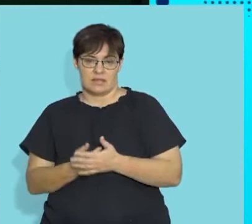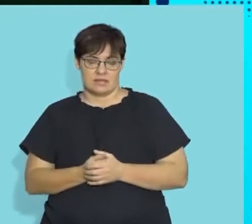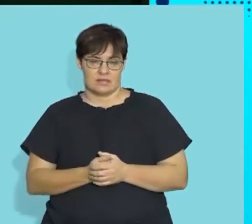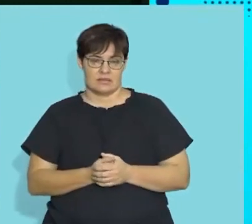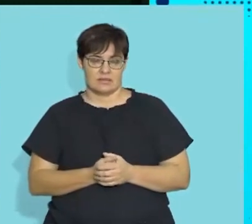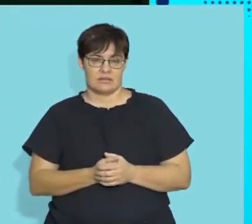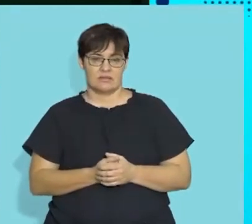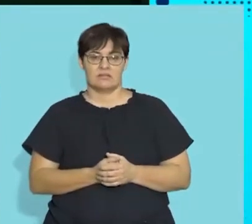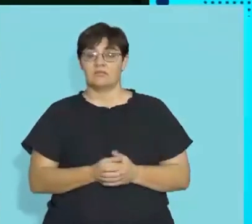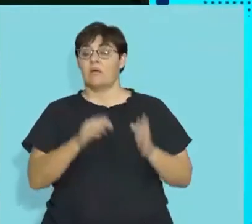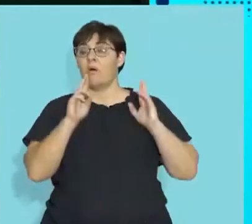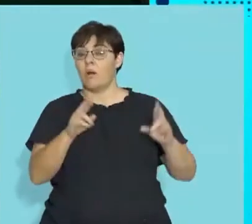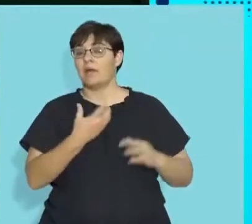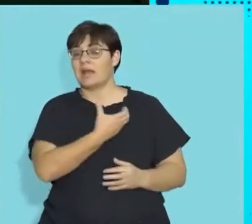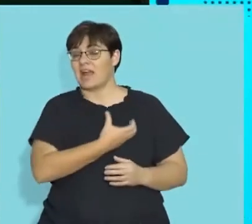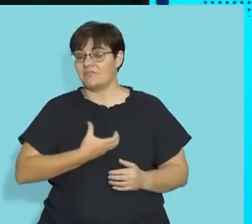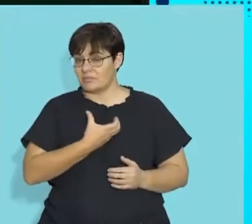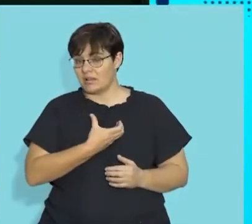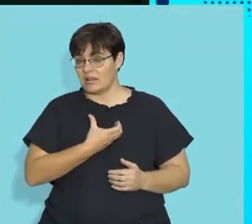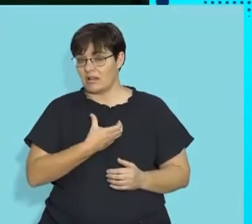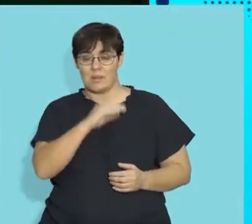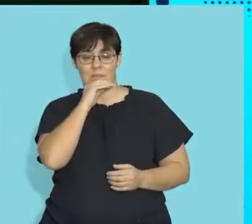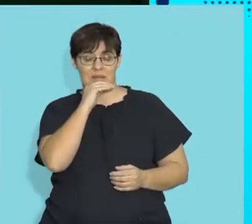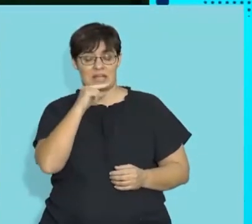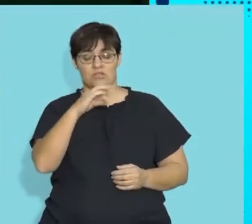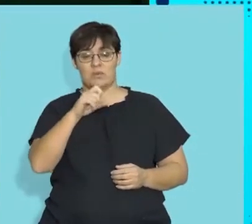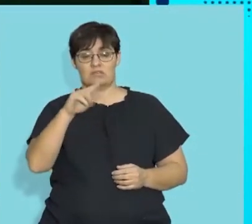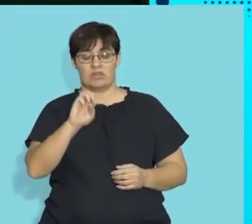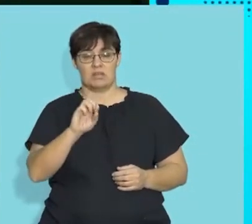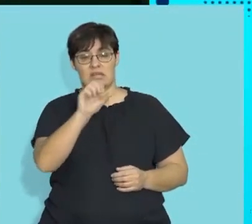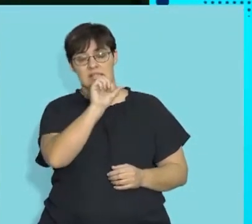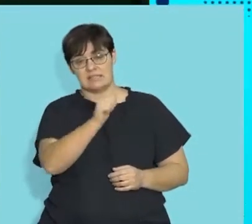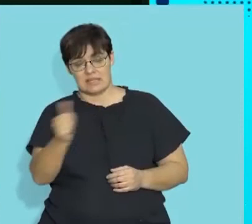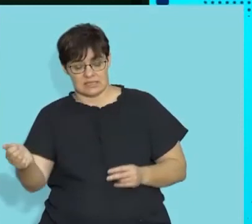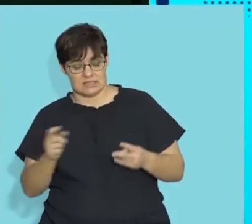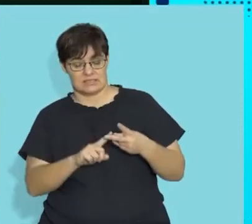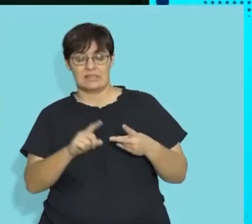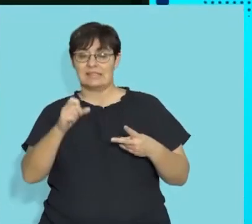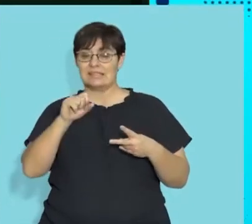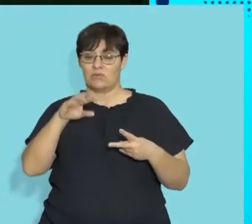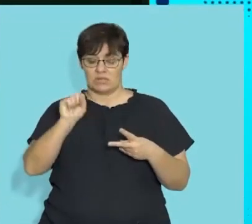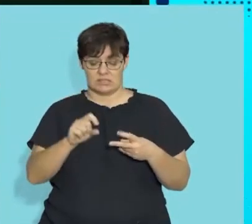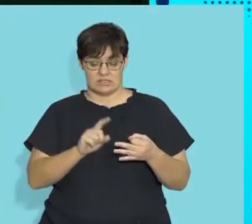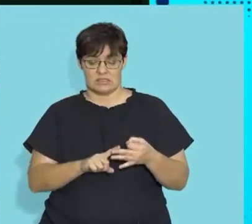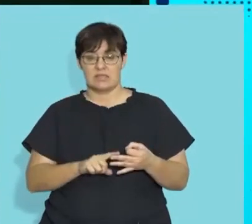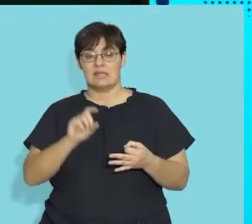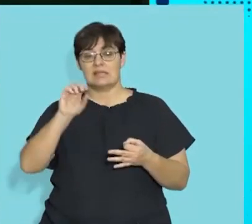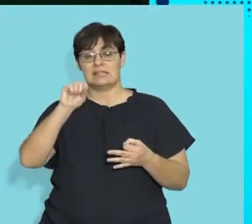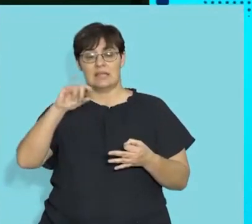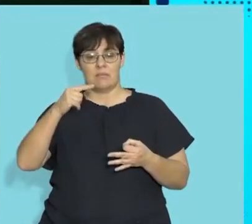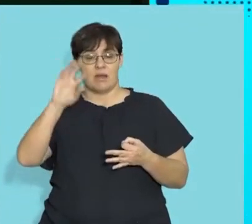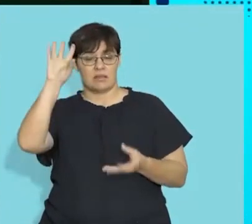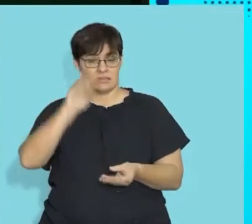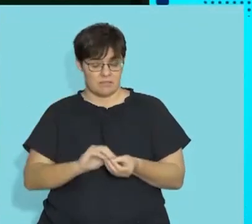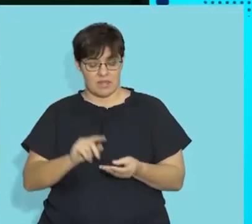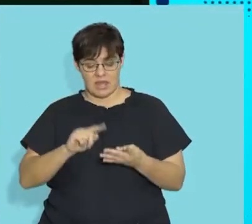So everybody, I hope that everyone's comfortable with the definitions of geometric sequences, geometric series, sigma